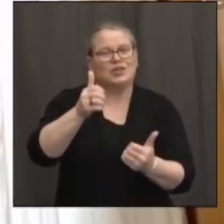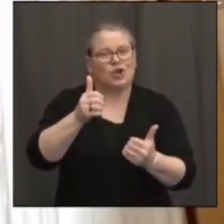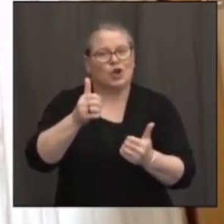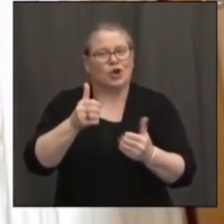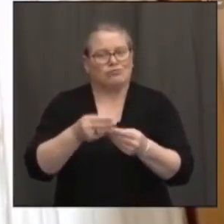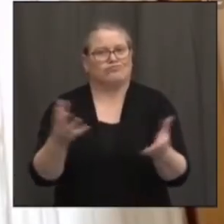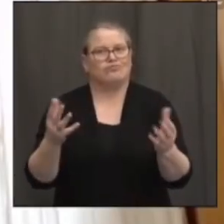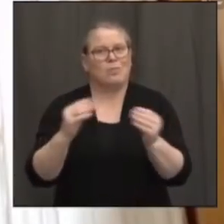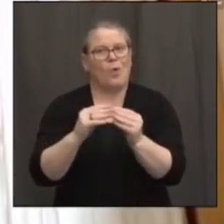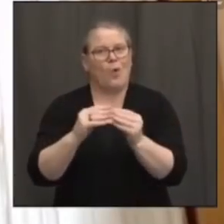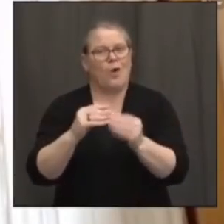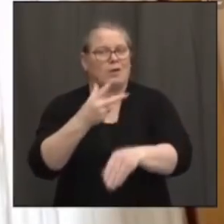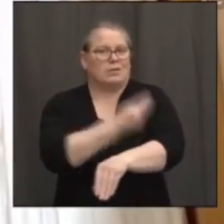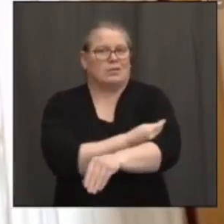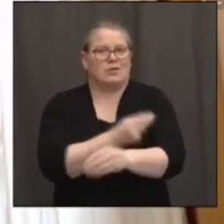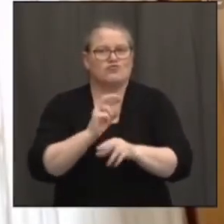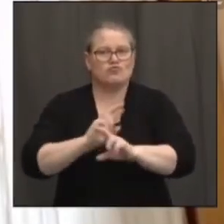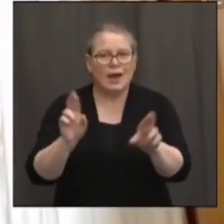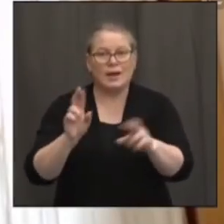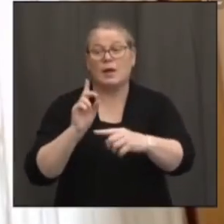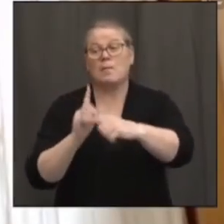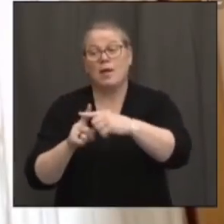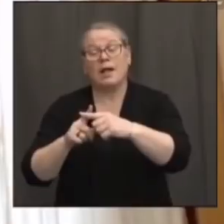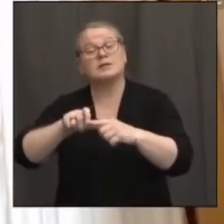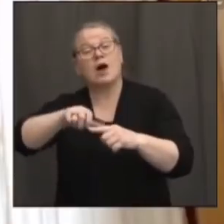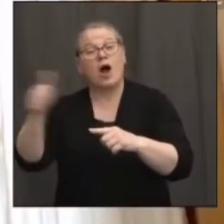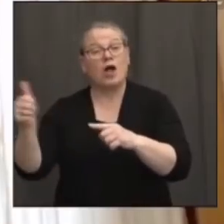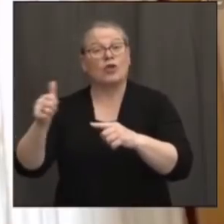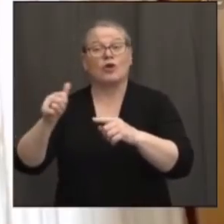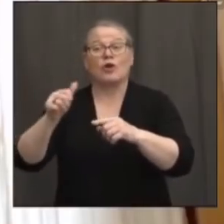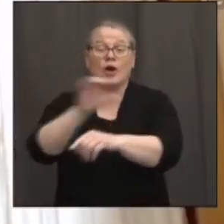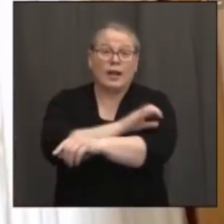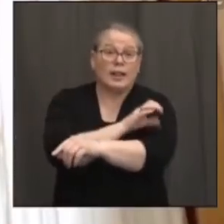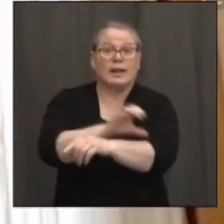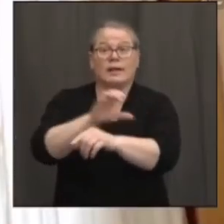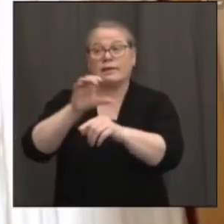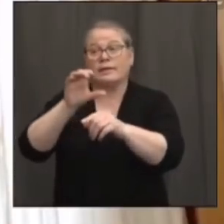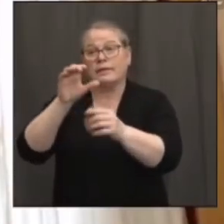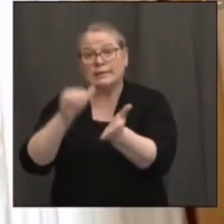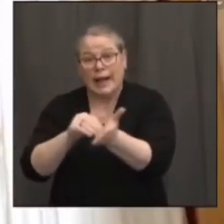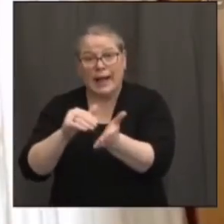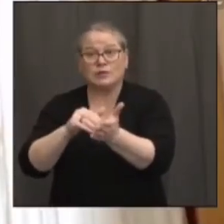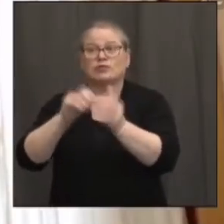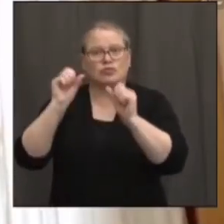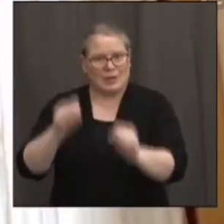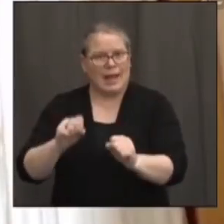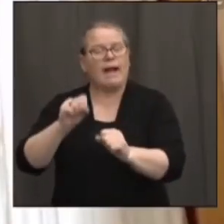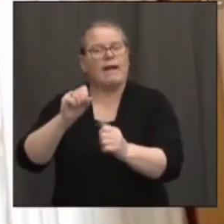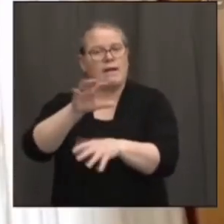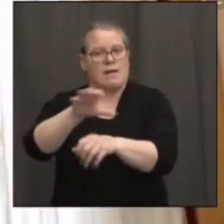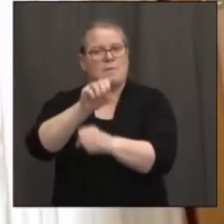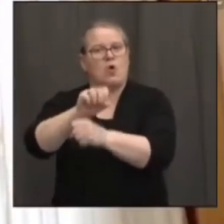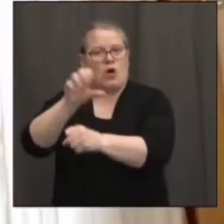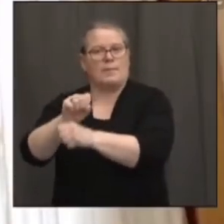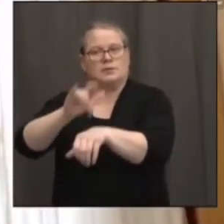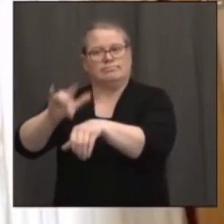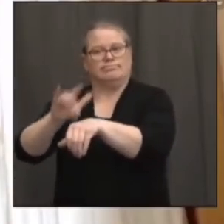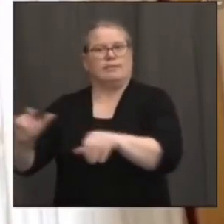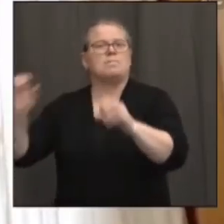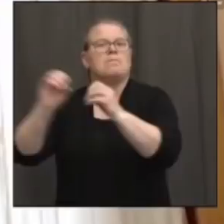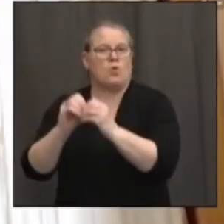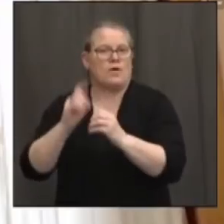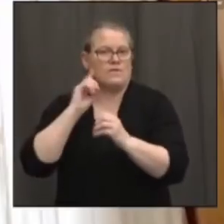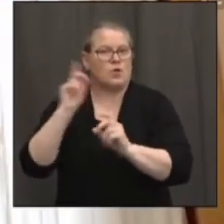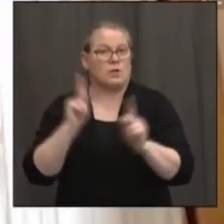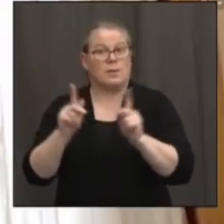additional access across the state, new appointments that'll be opening up in the coming days to help deal with the hundreds of thousands of additional people who became eligible